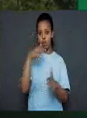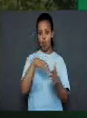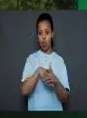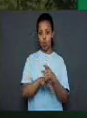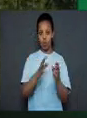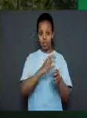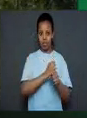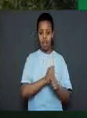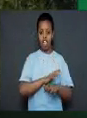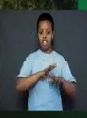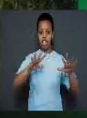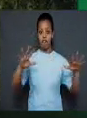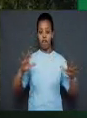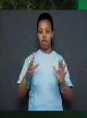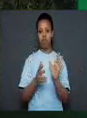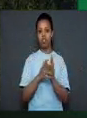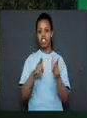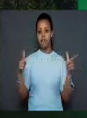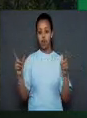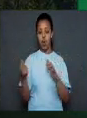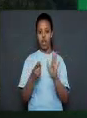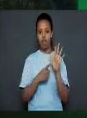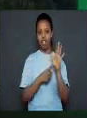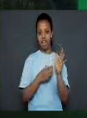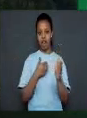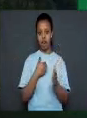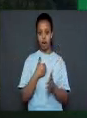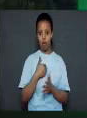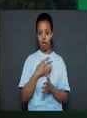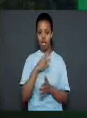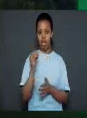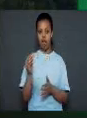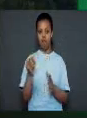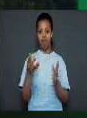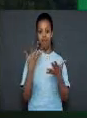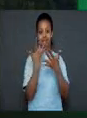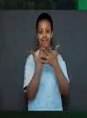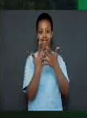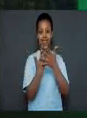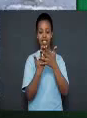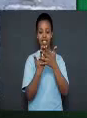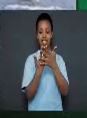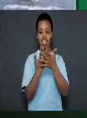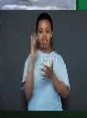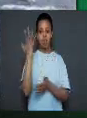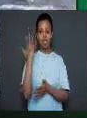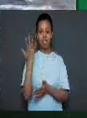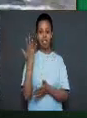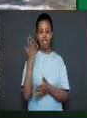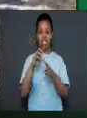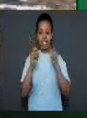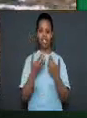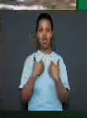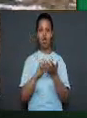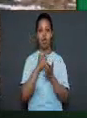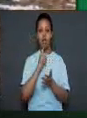broad leaves that form a net above the rest of the forest. The